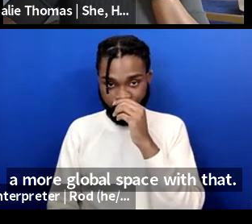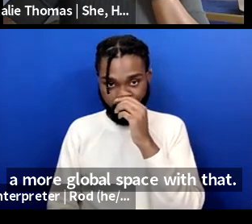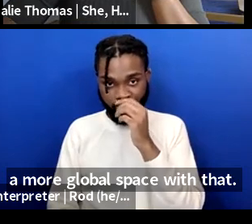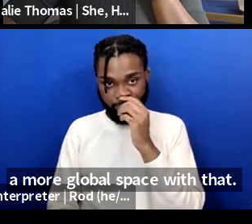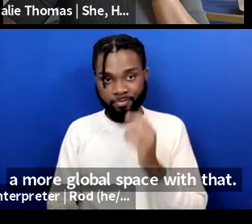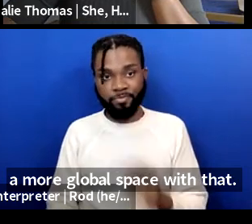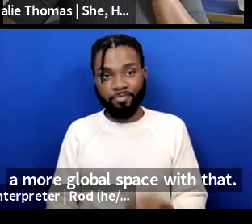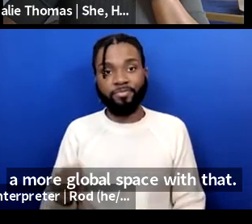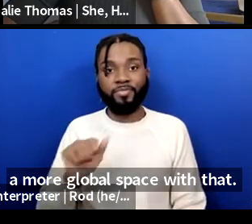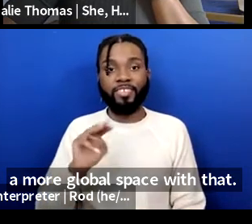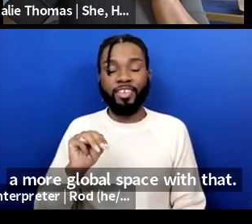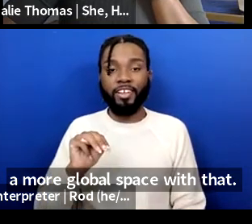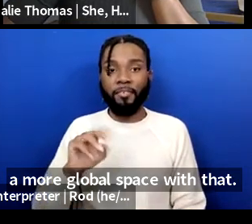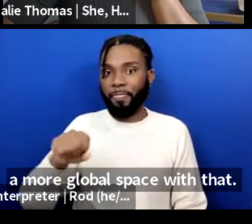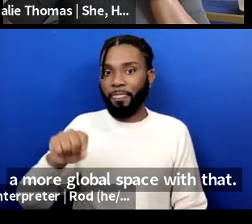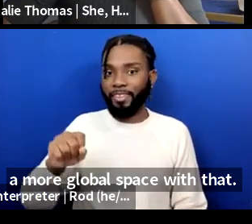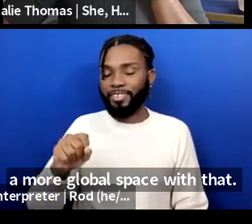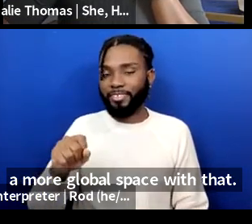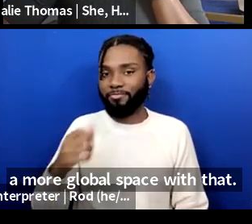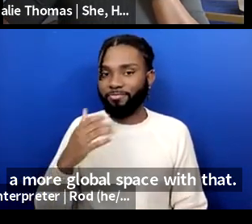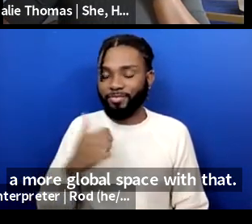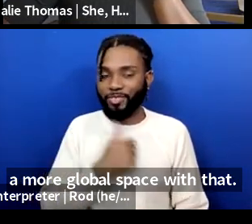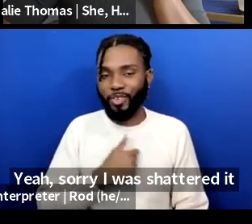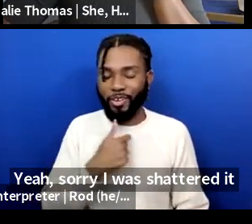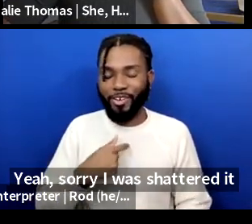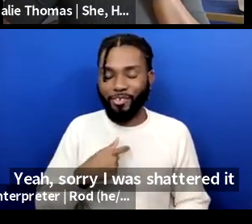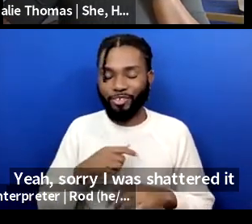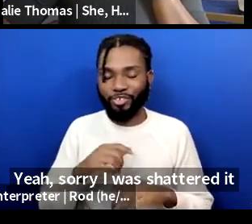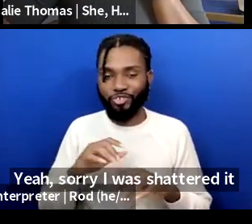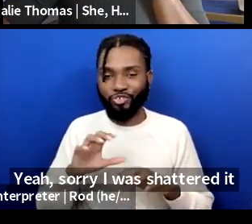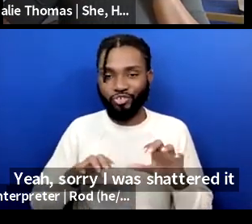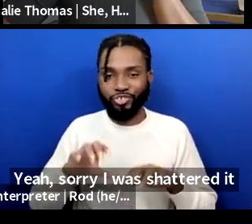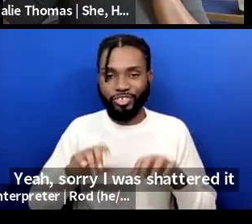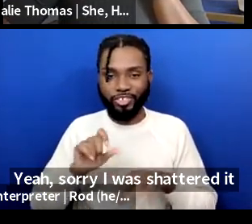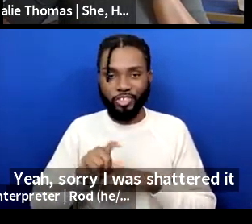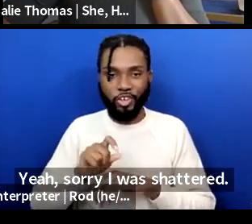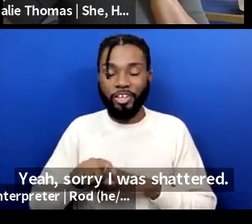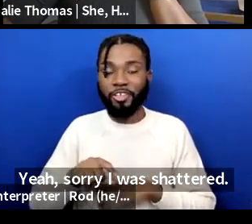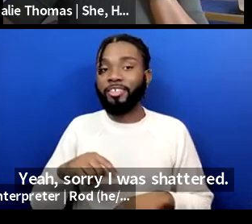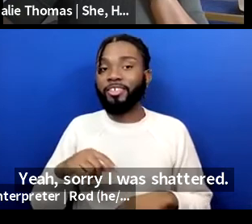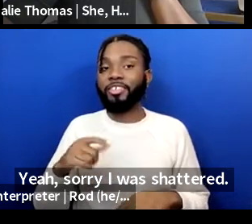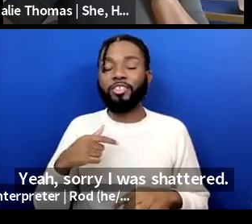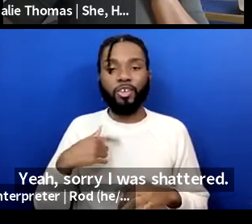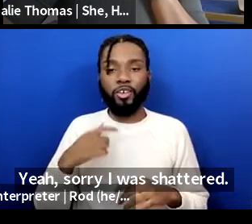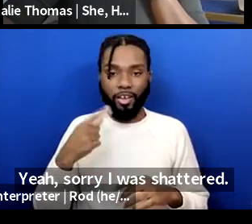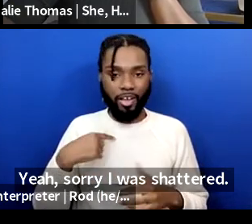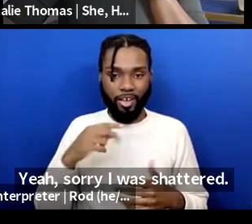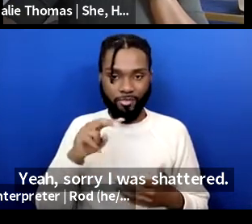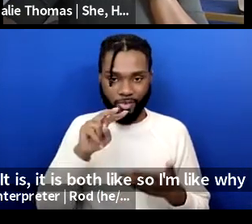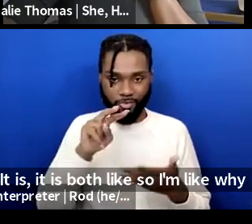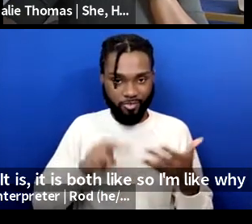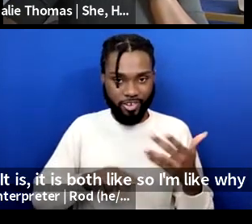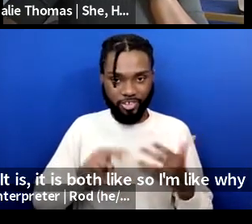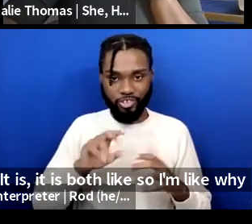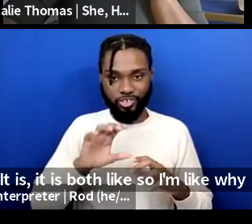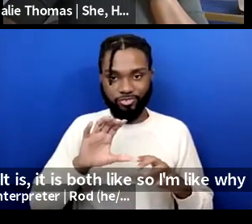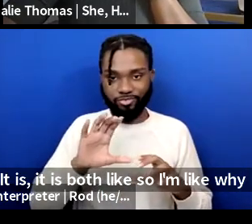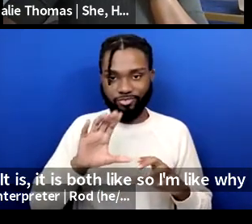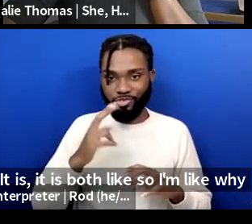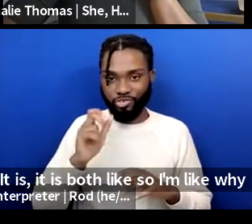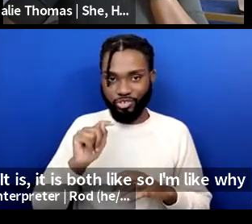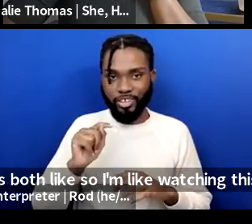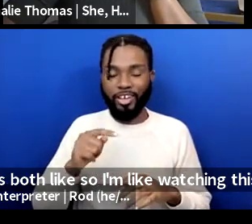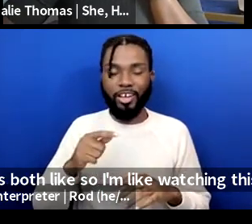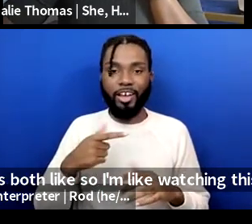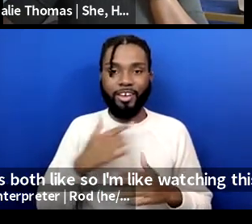Yes, sorry, I was chatting. It is both like, so I'm like watching this chat and appreciating it and like want to uplift it,